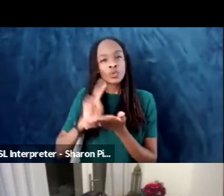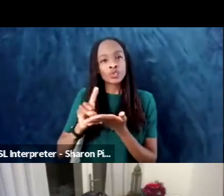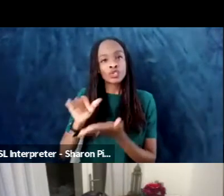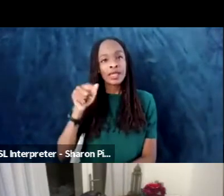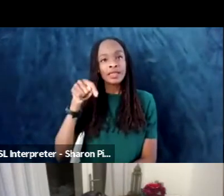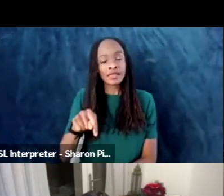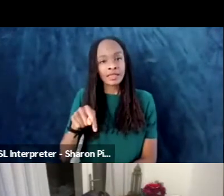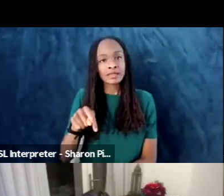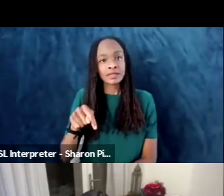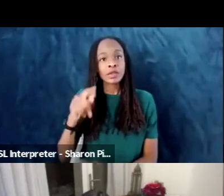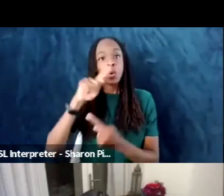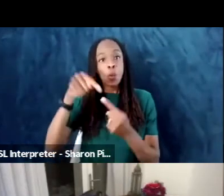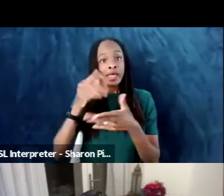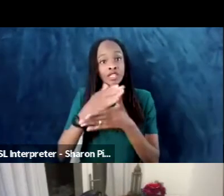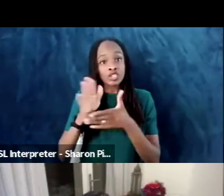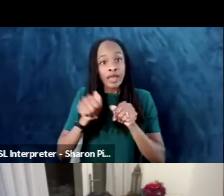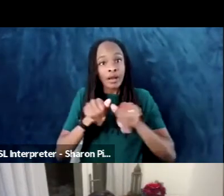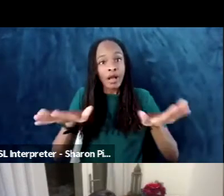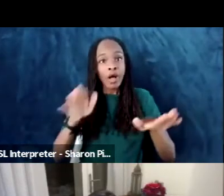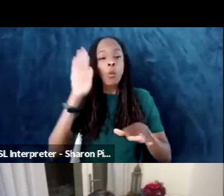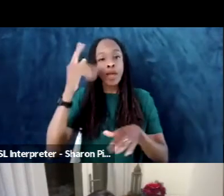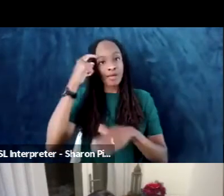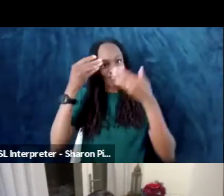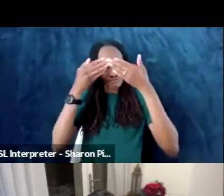when shared, will open some minds.